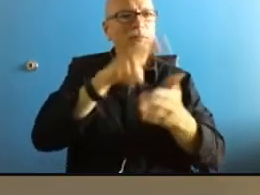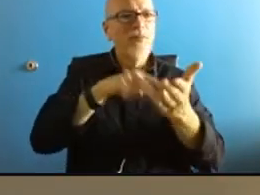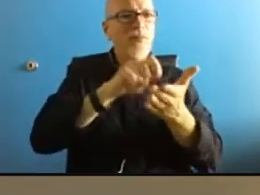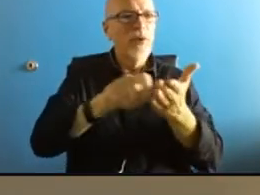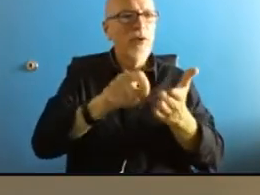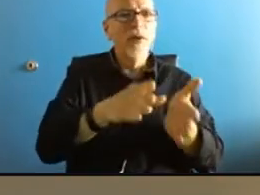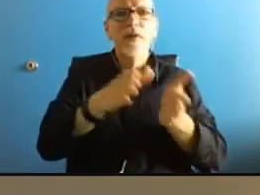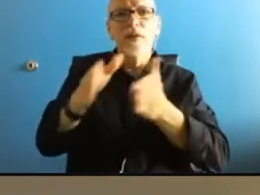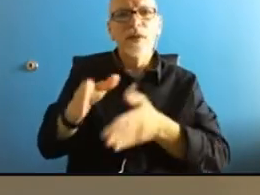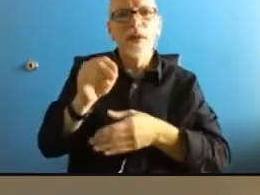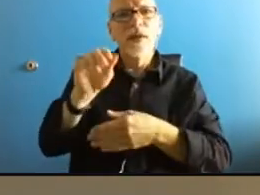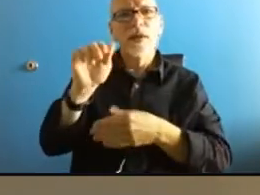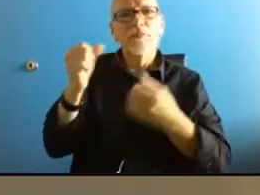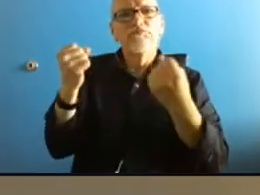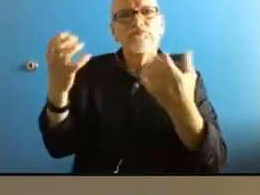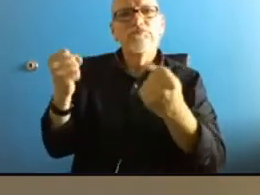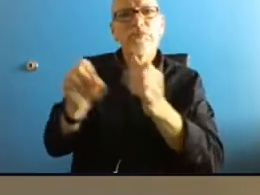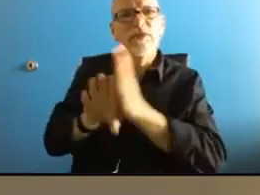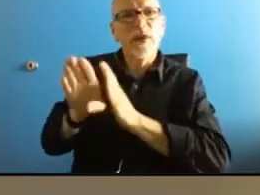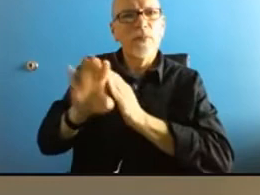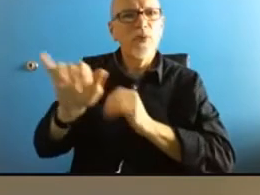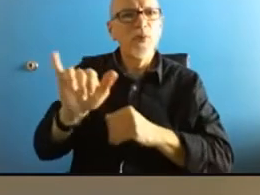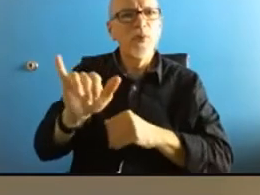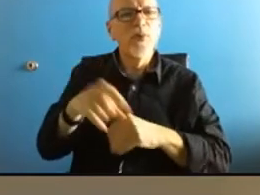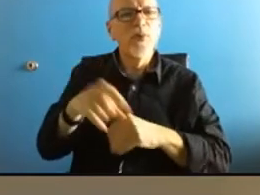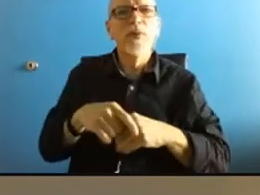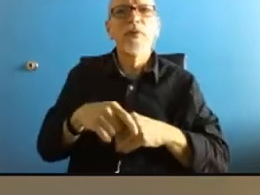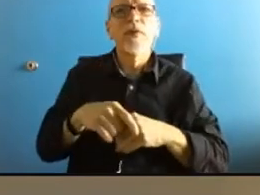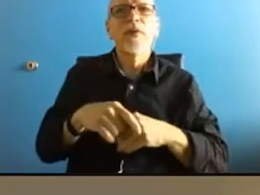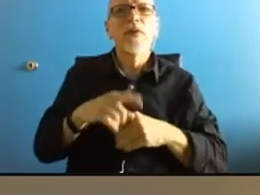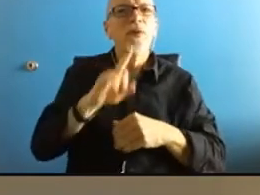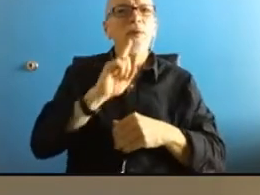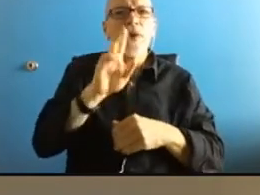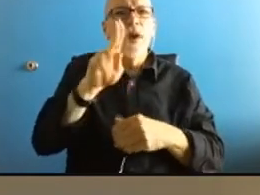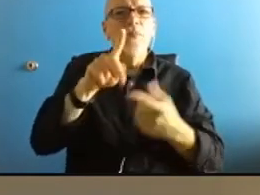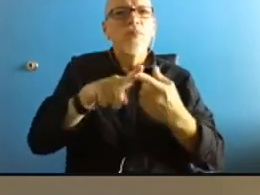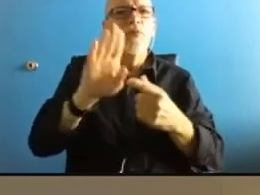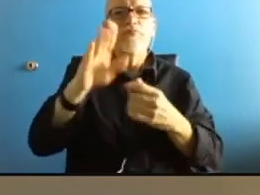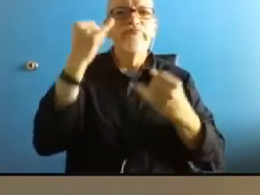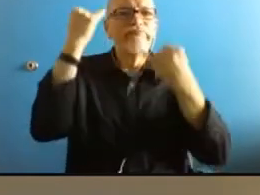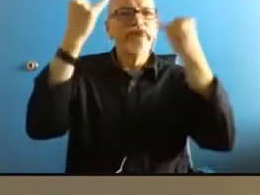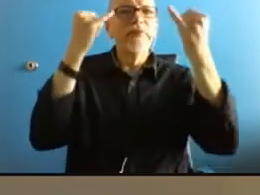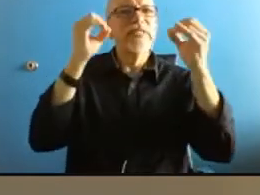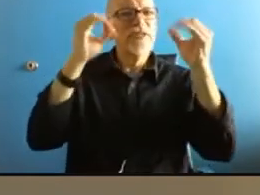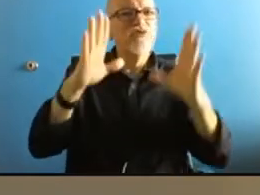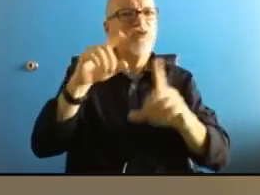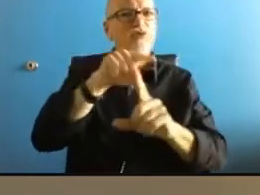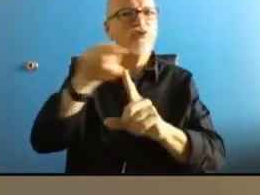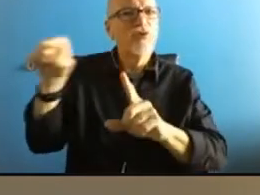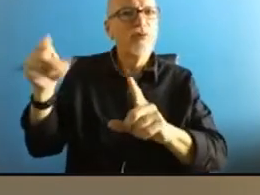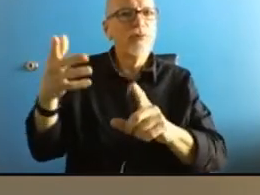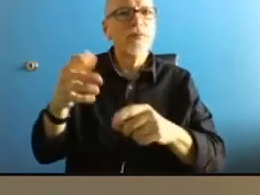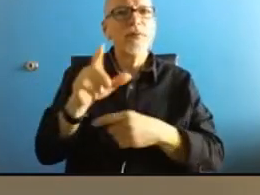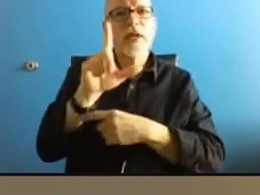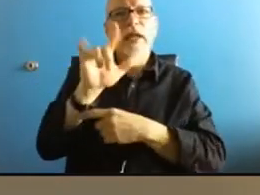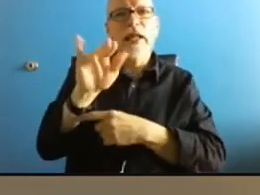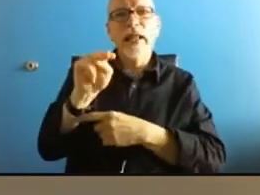and ASL development. It's really up to the imagination of the educator. Lynn and